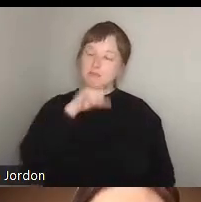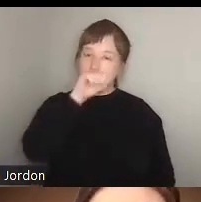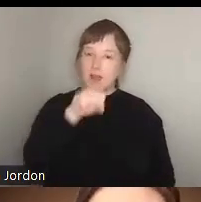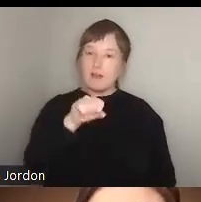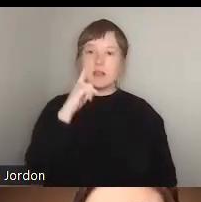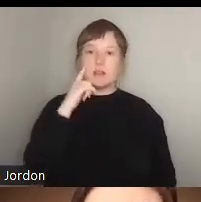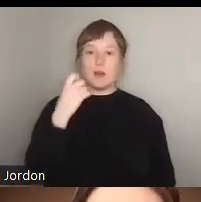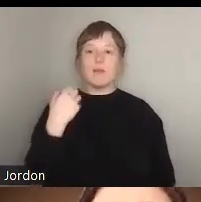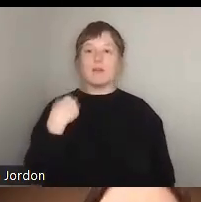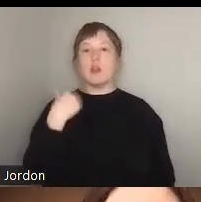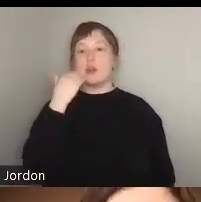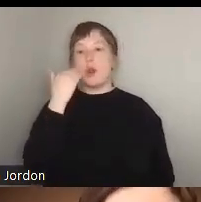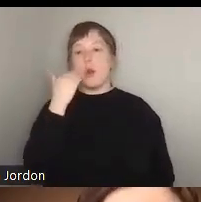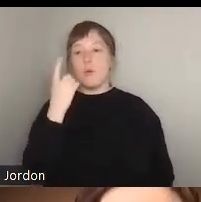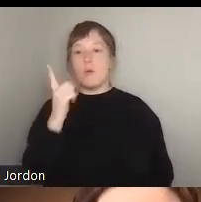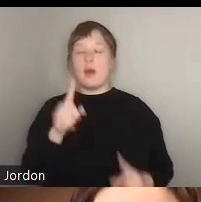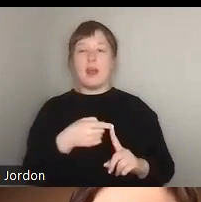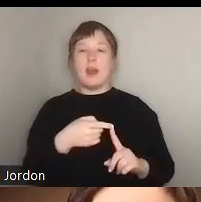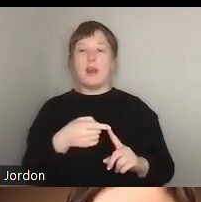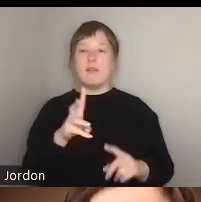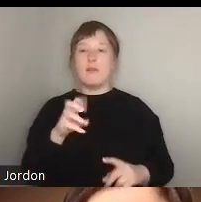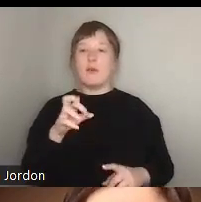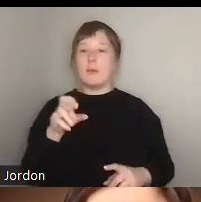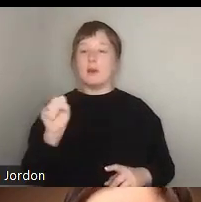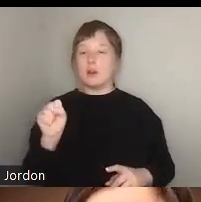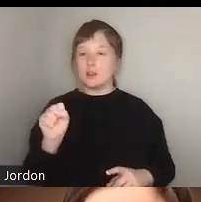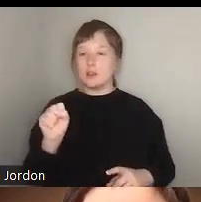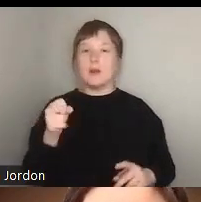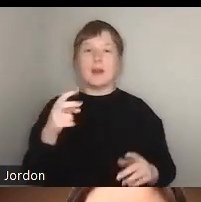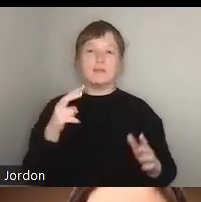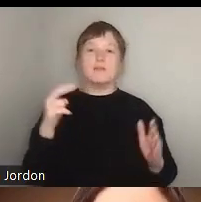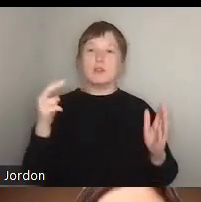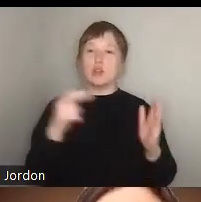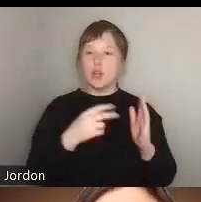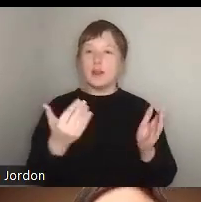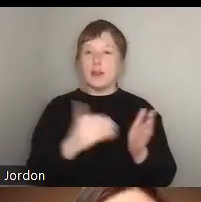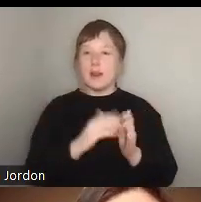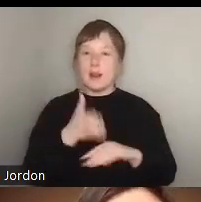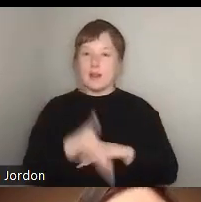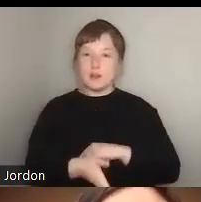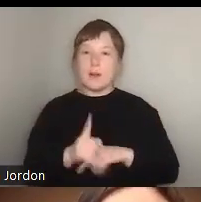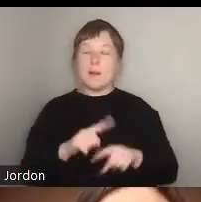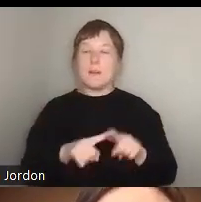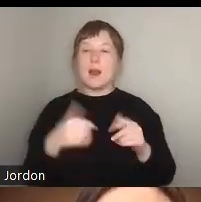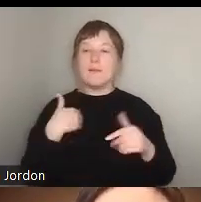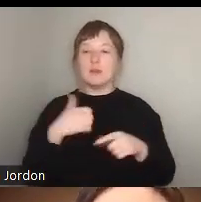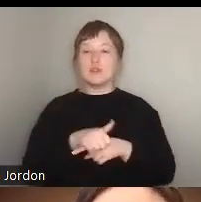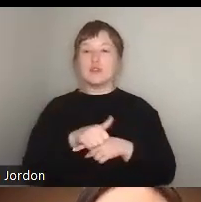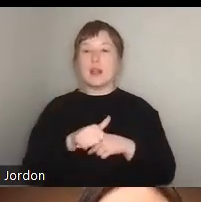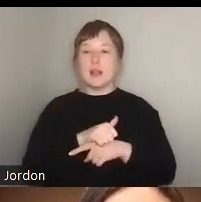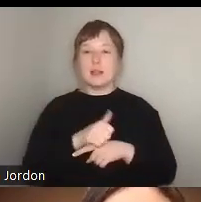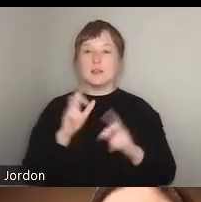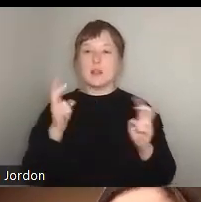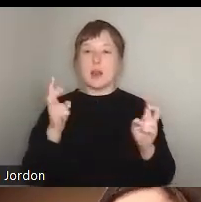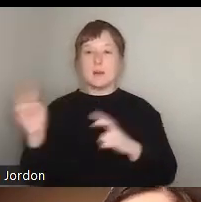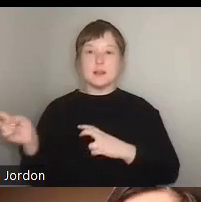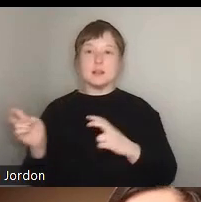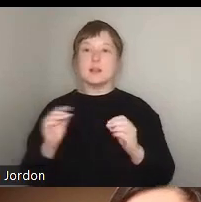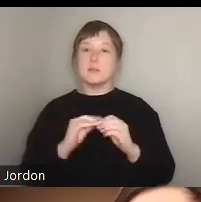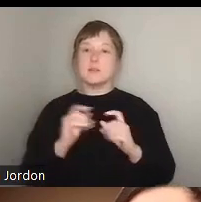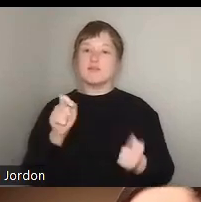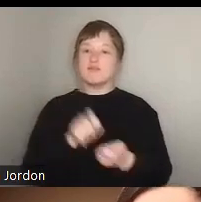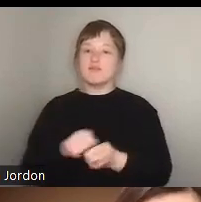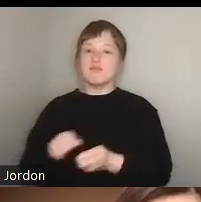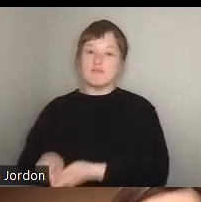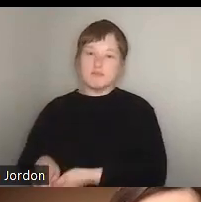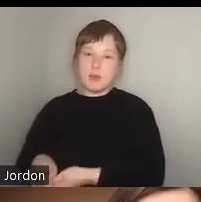have certain webinars, and they're always recorded as well, so you can view them afterwards. But they have trainings on topics that are very specific